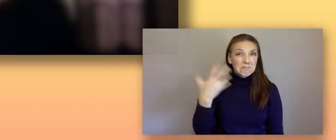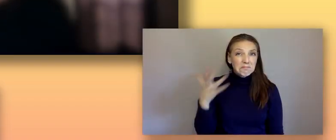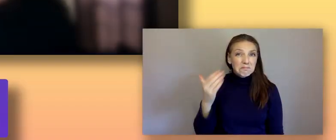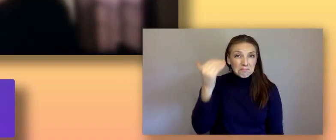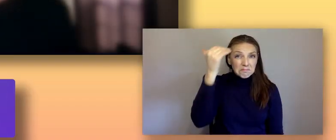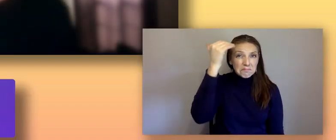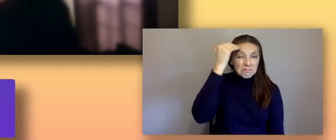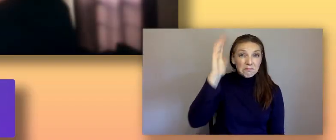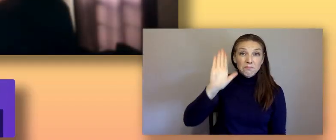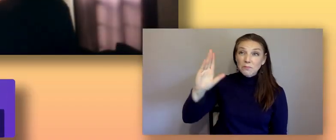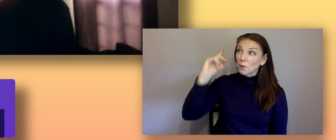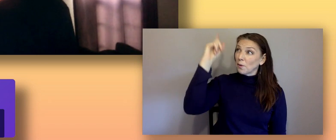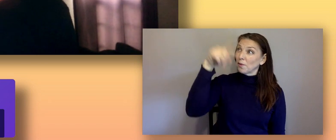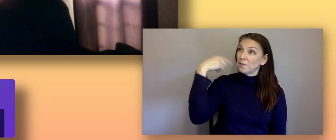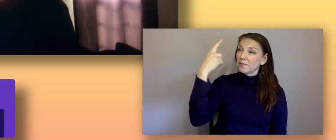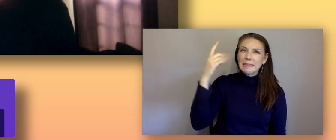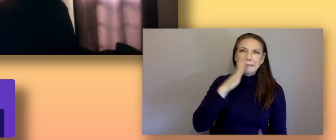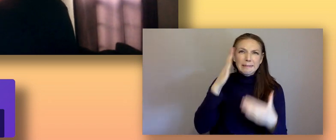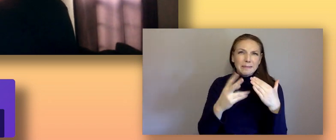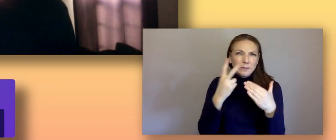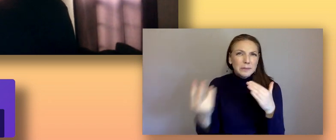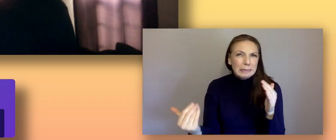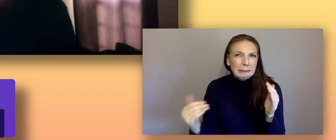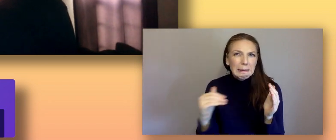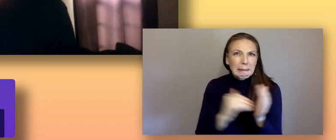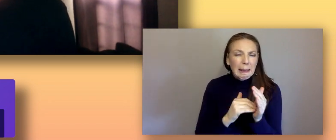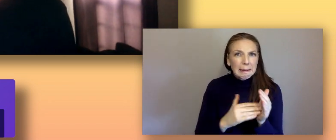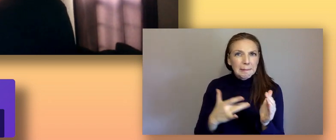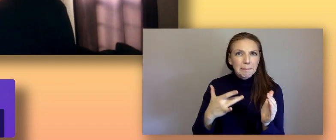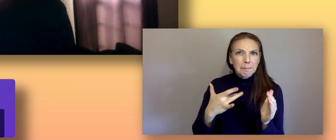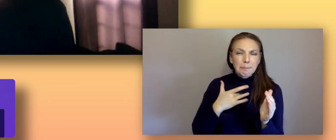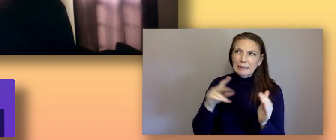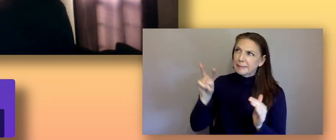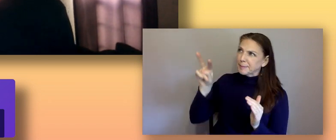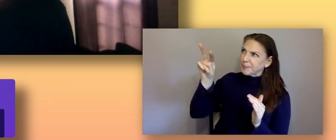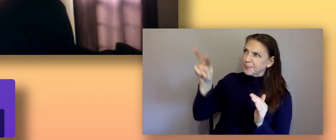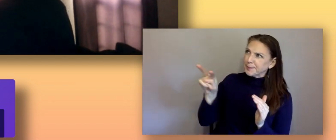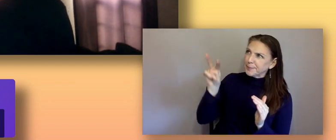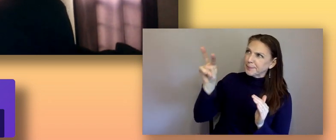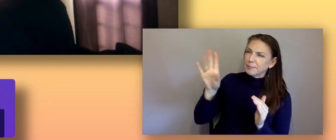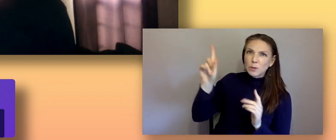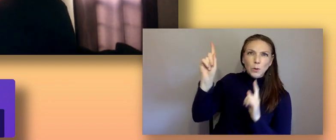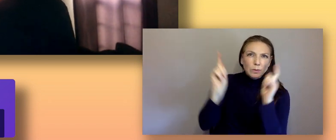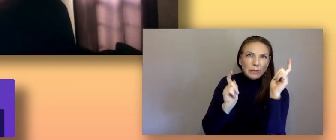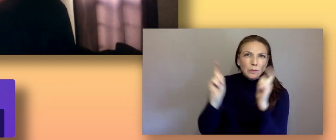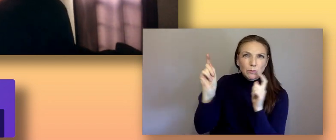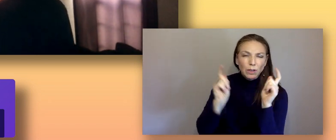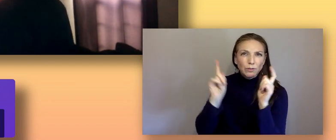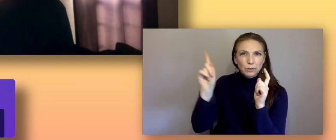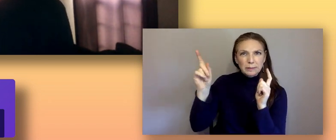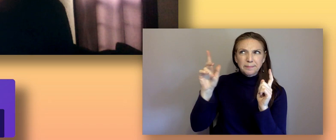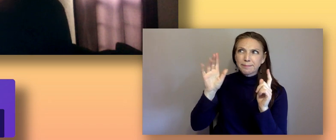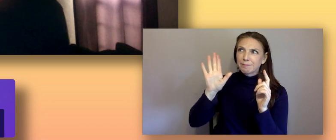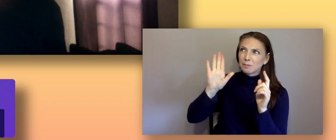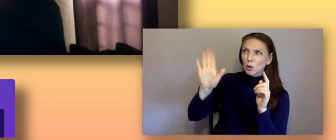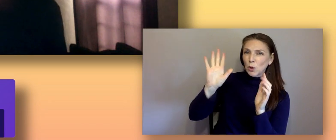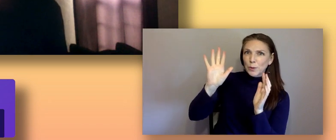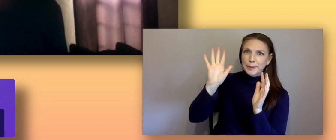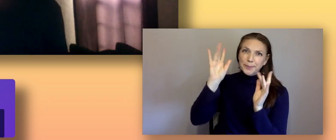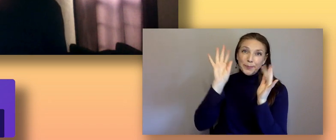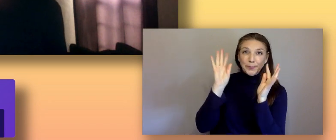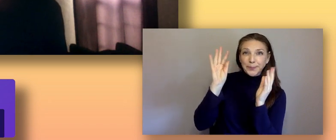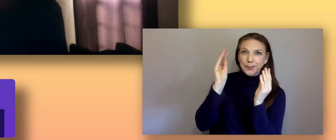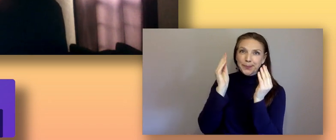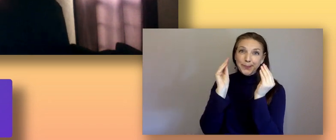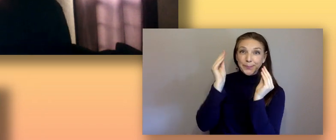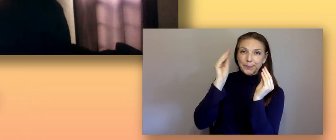If I had known that I would never see her face again, I might have stared a little longer. Memorized the way her left